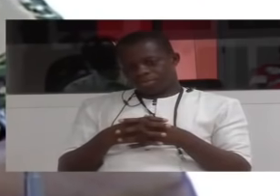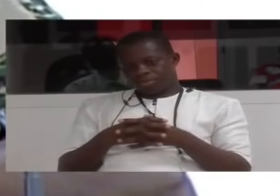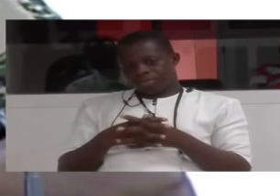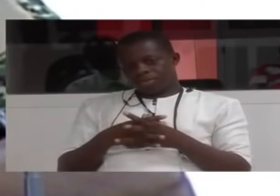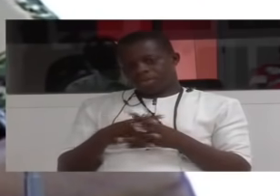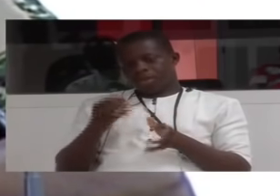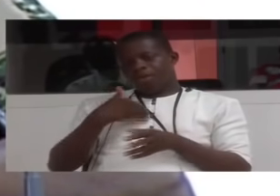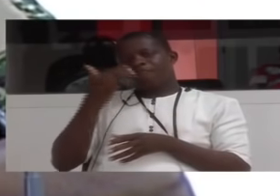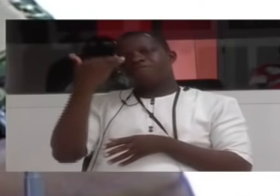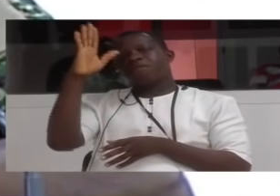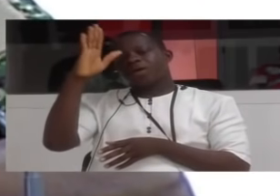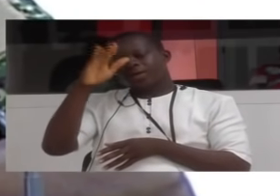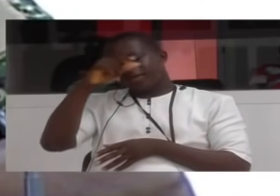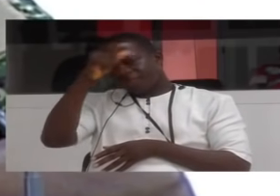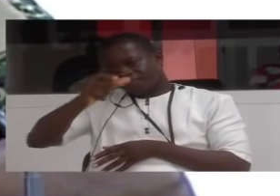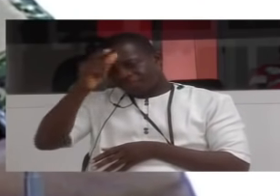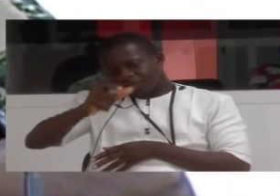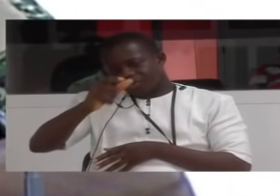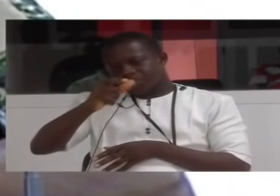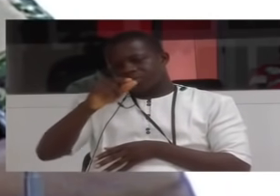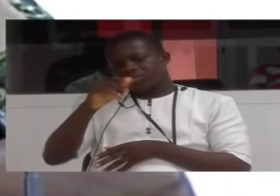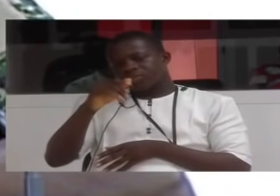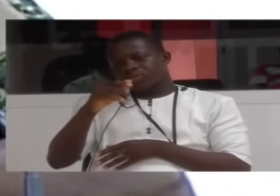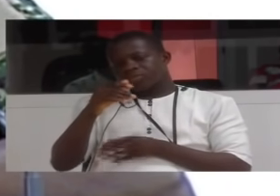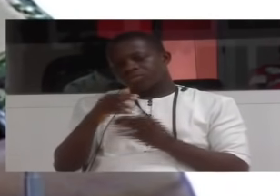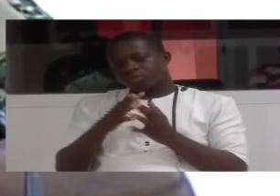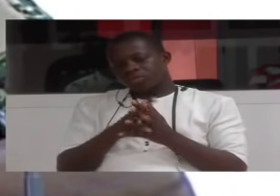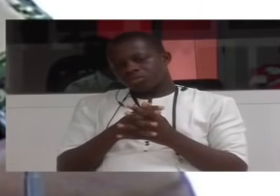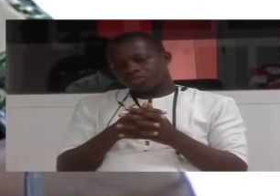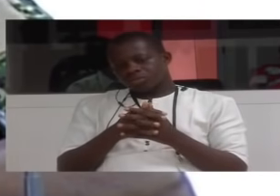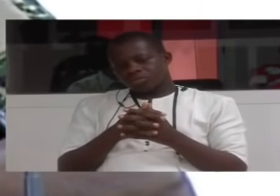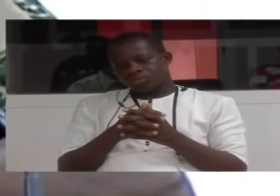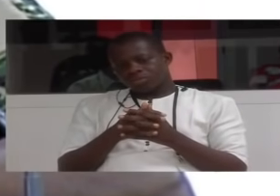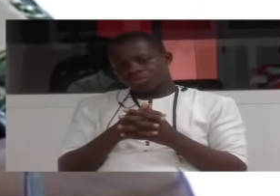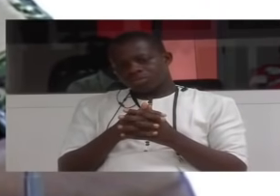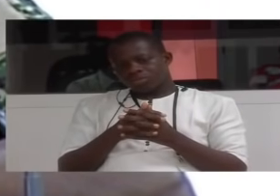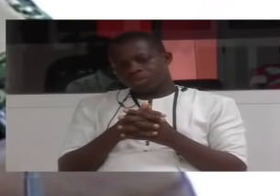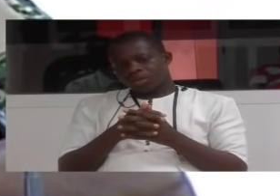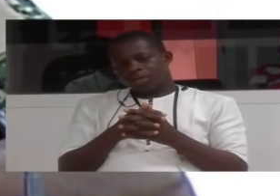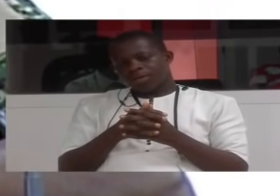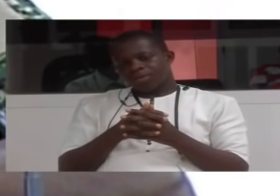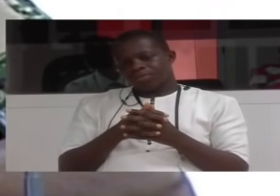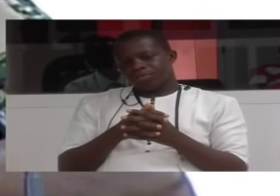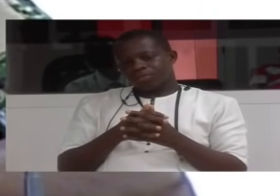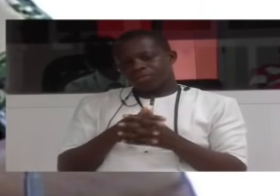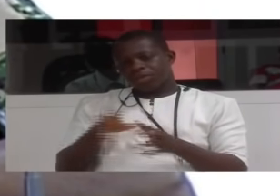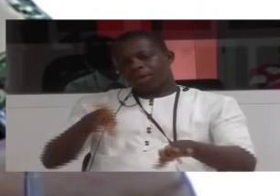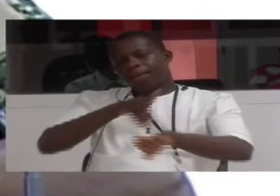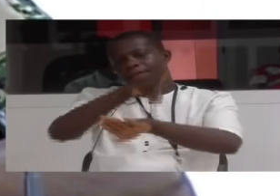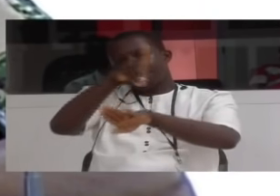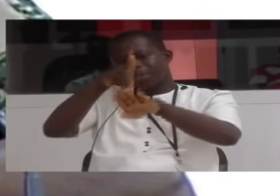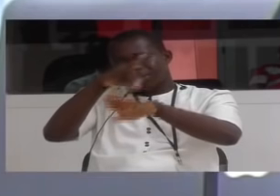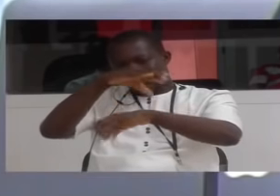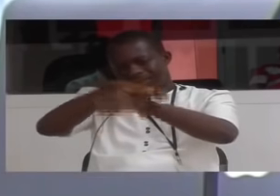Mangé faté dekk bi waye moy fuñ téwon drogue bobu.